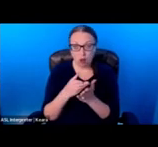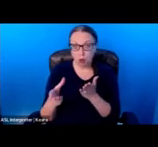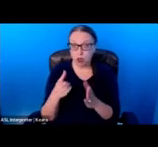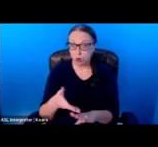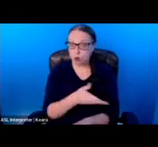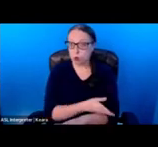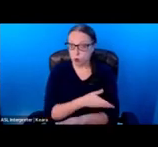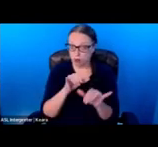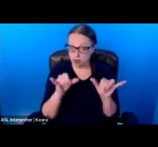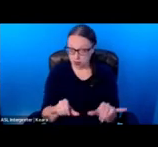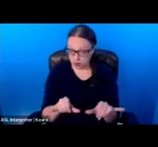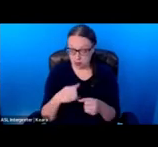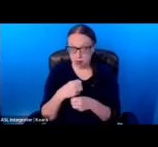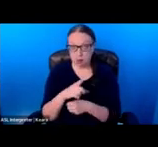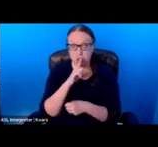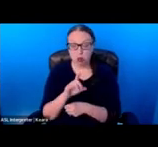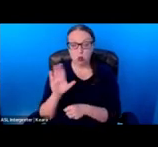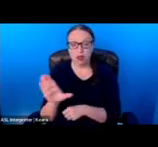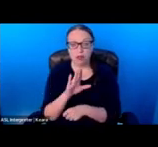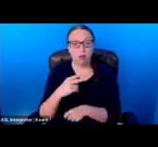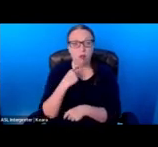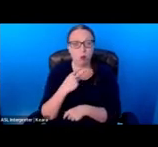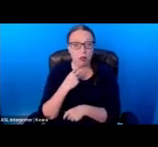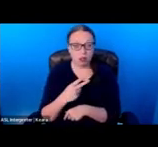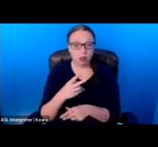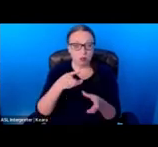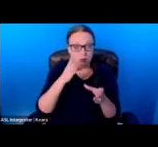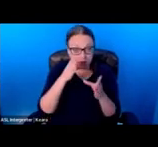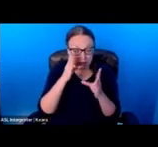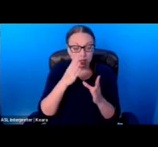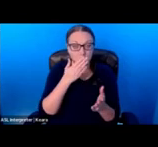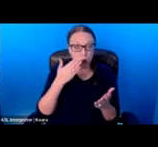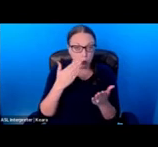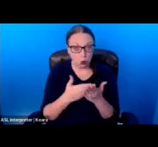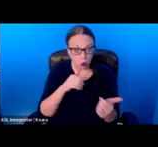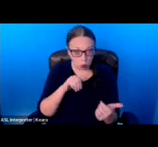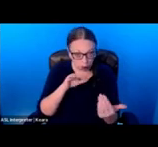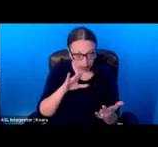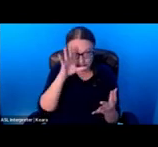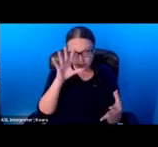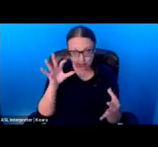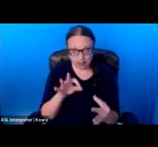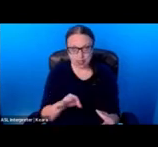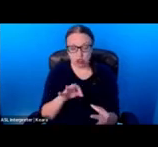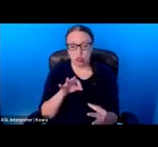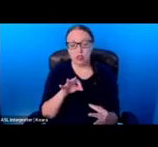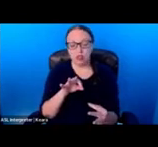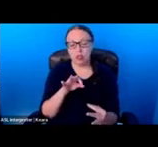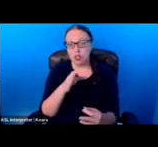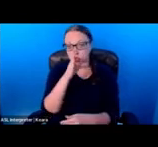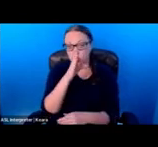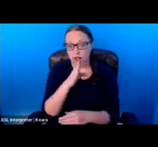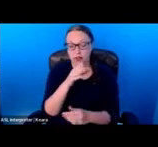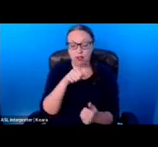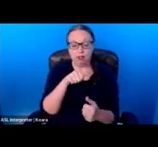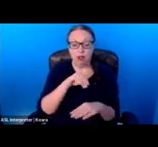and is heard in a meaningful way, and that the decisions that directly affect them, as well as larger policy decisions. So